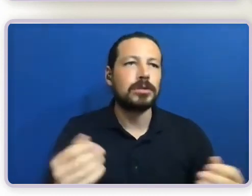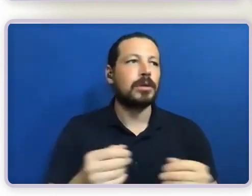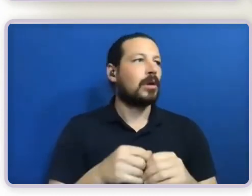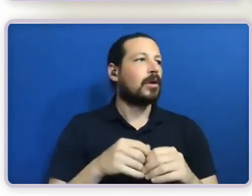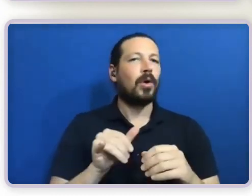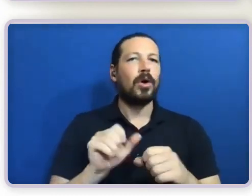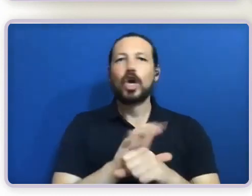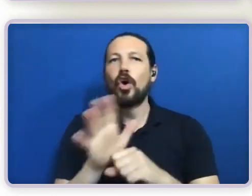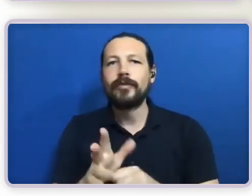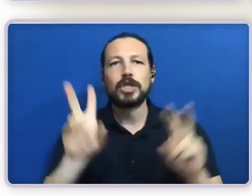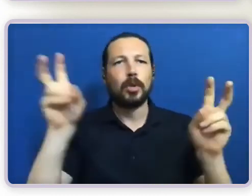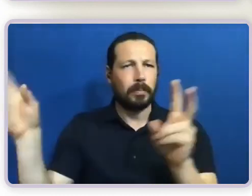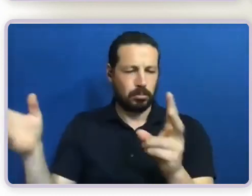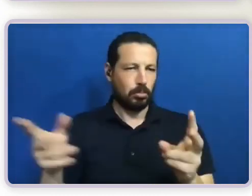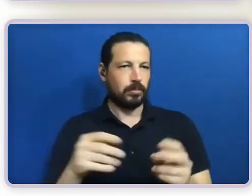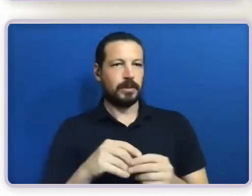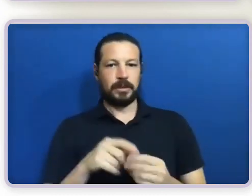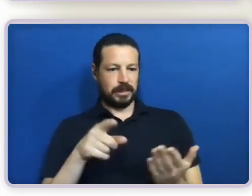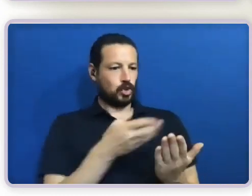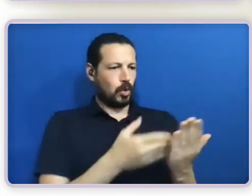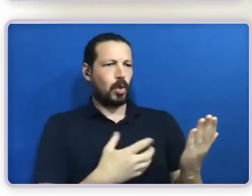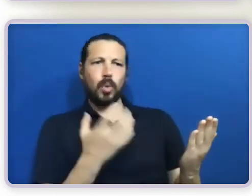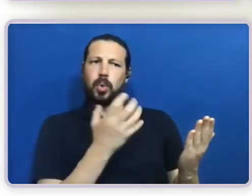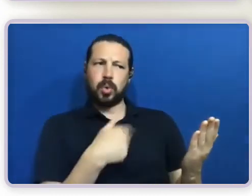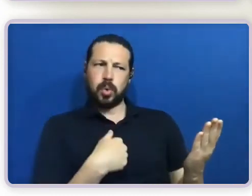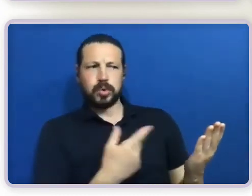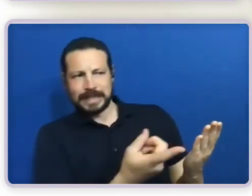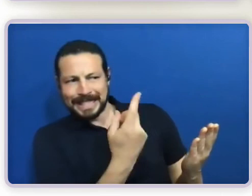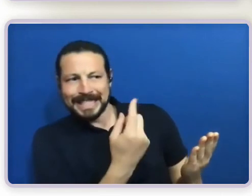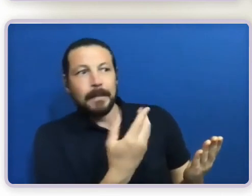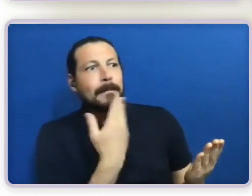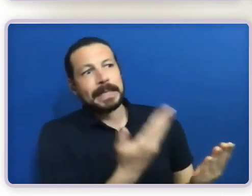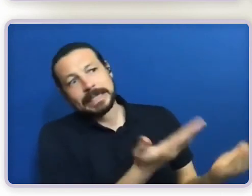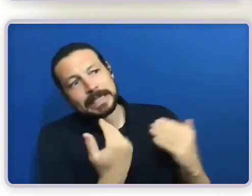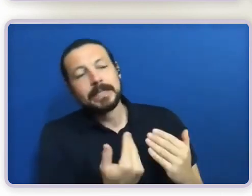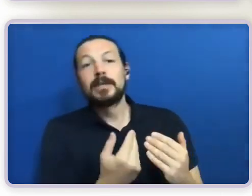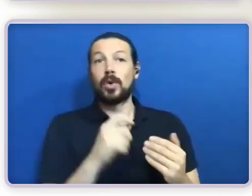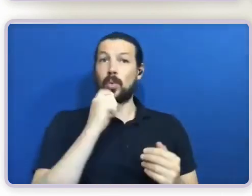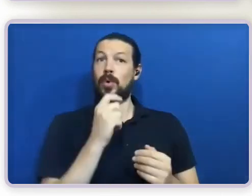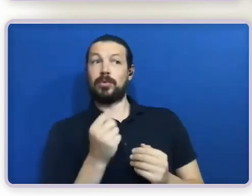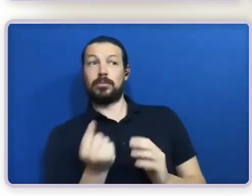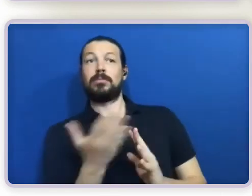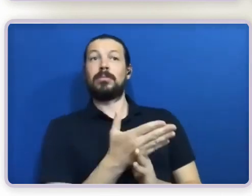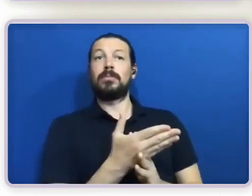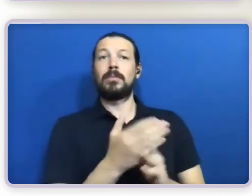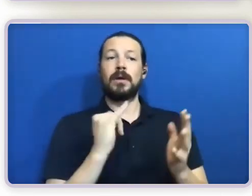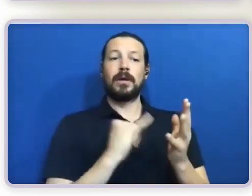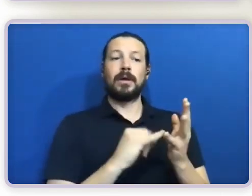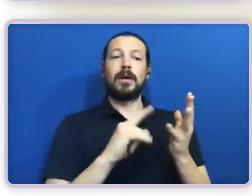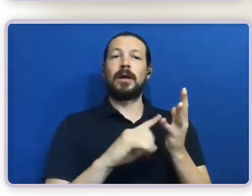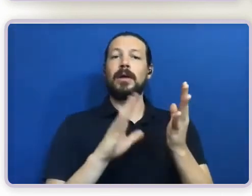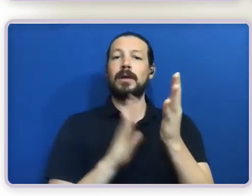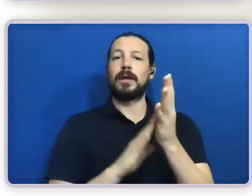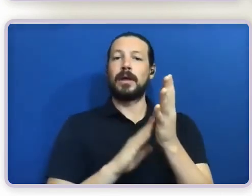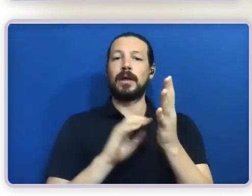COVID-19, they will then issue a summons and ask that person to appear